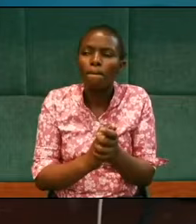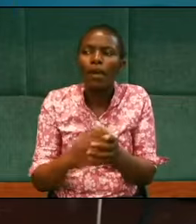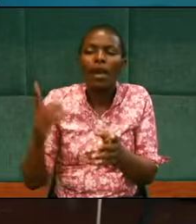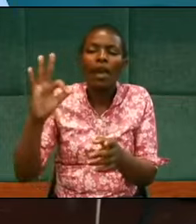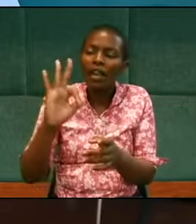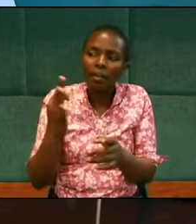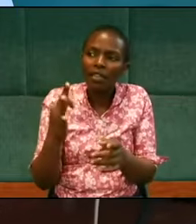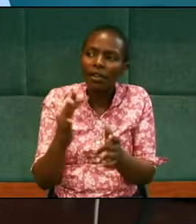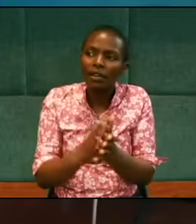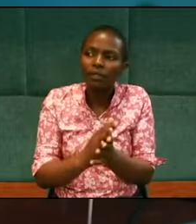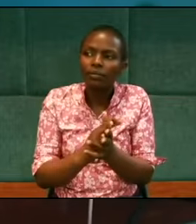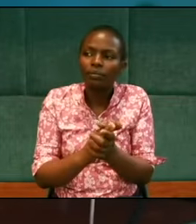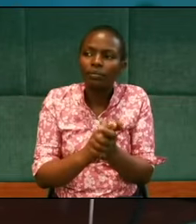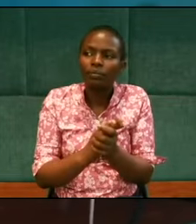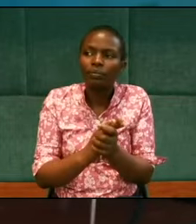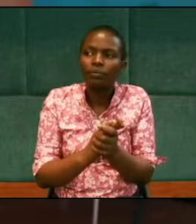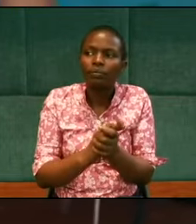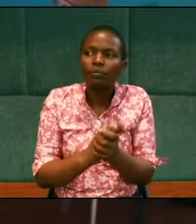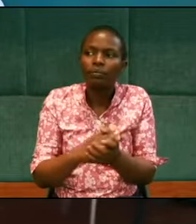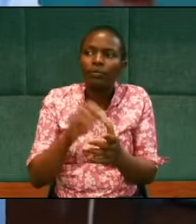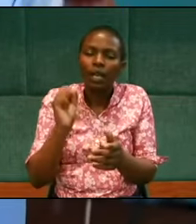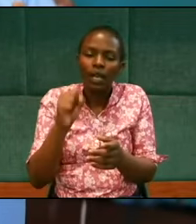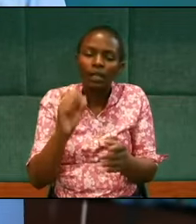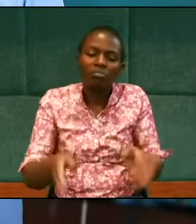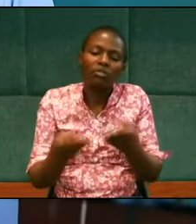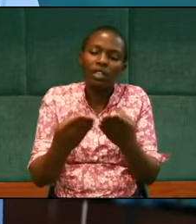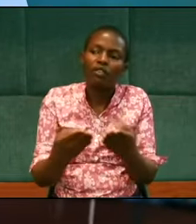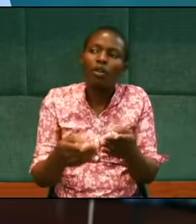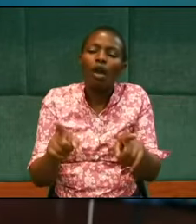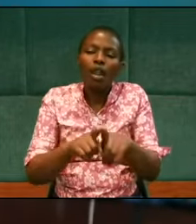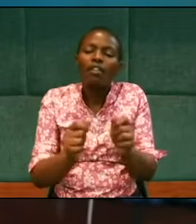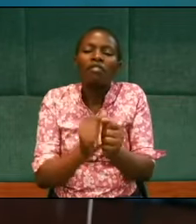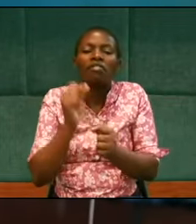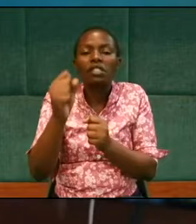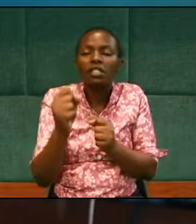purpose for marriage, for the sake of time, I can give you about 15.